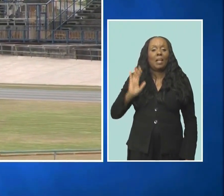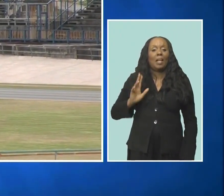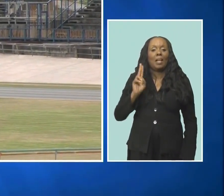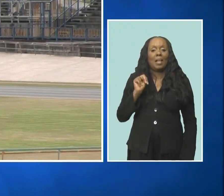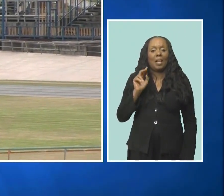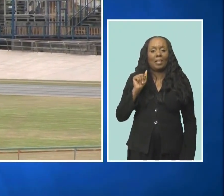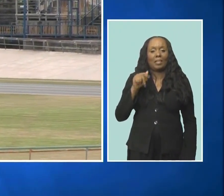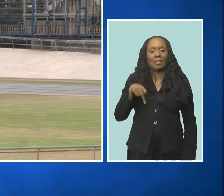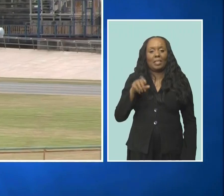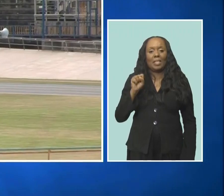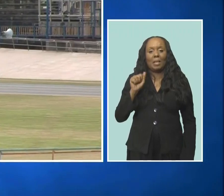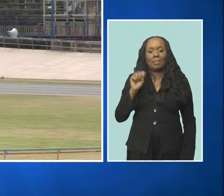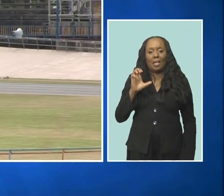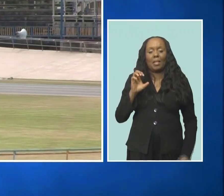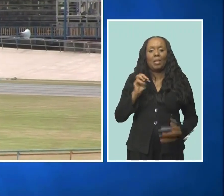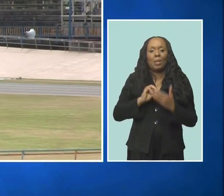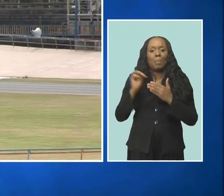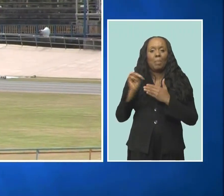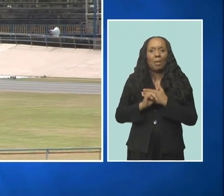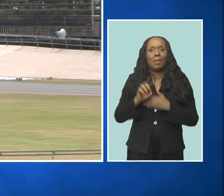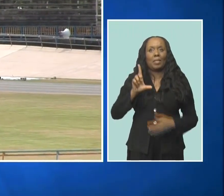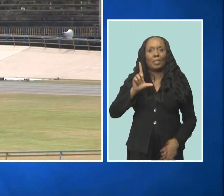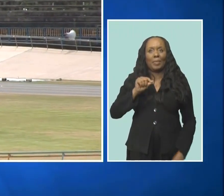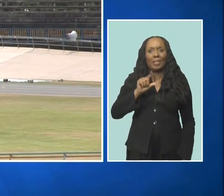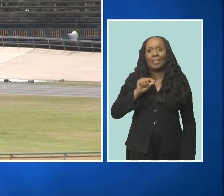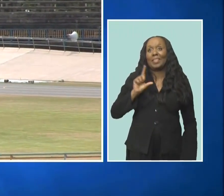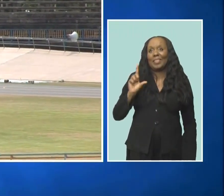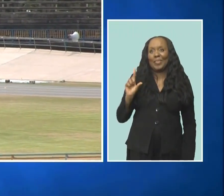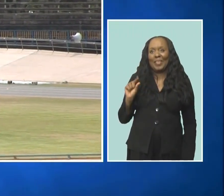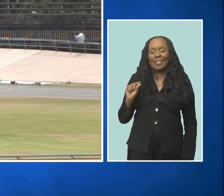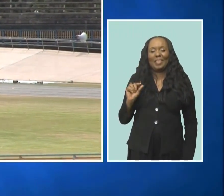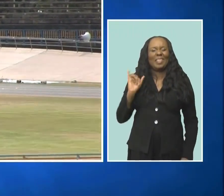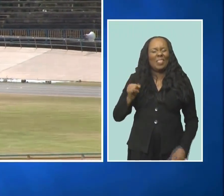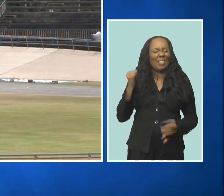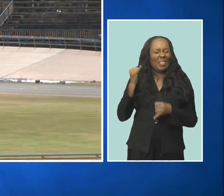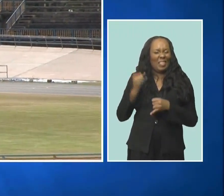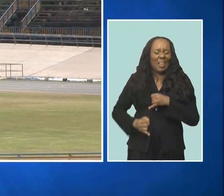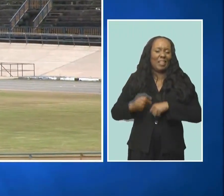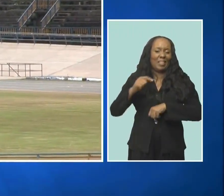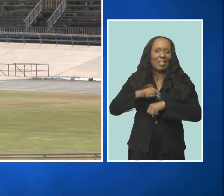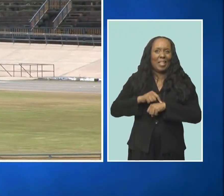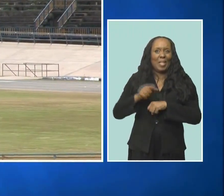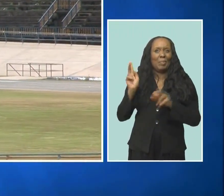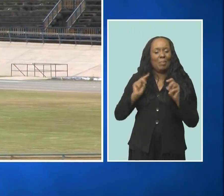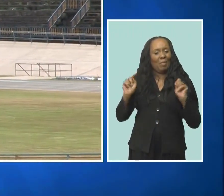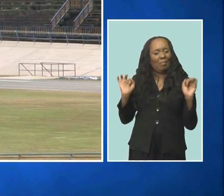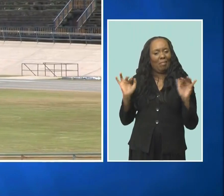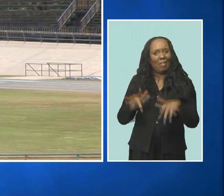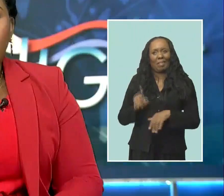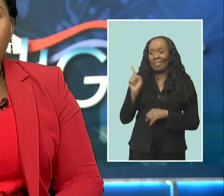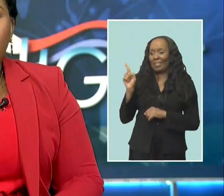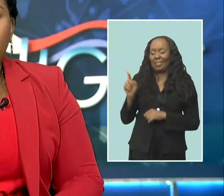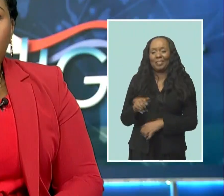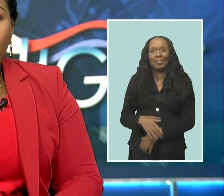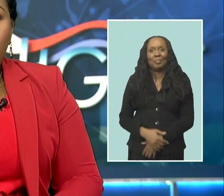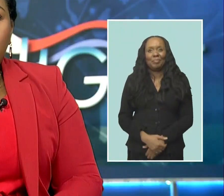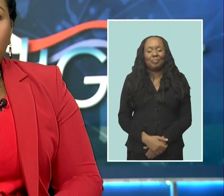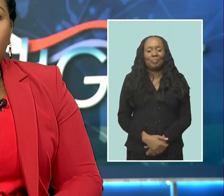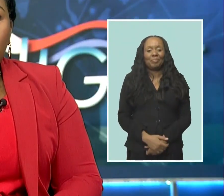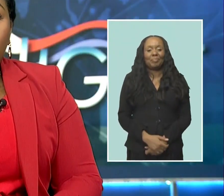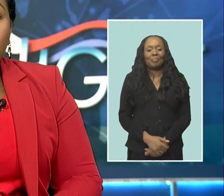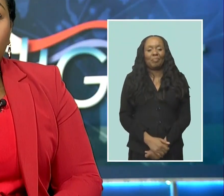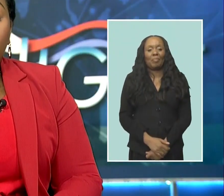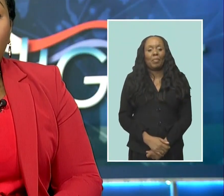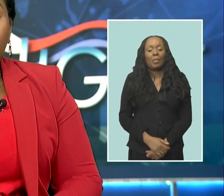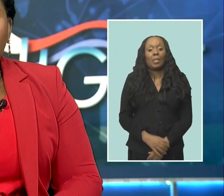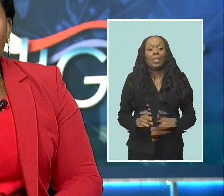Athletics Championships in March 2020. Rachel Agard, CBC News. Meanwhile, leader